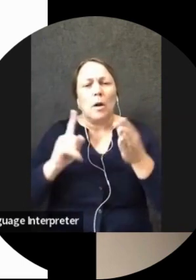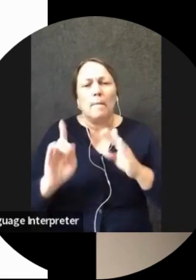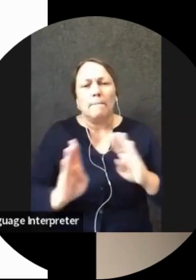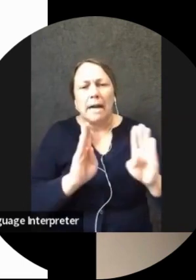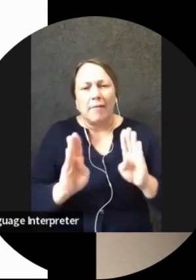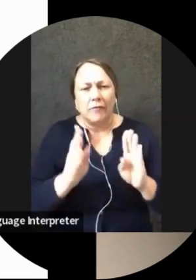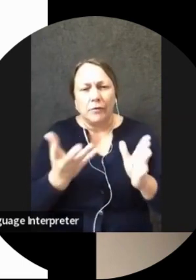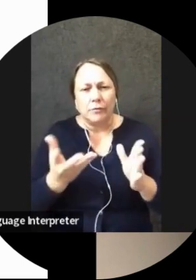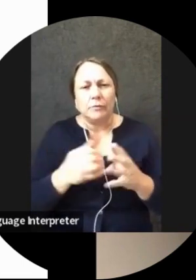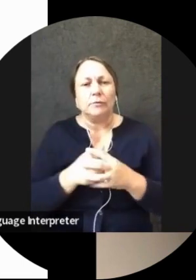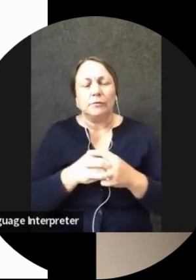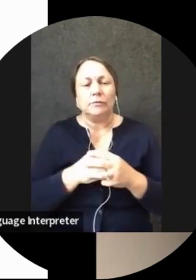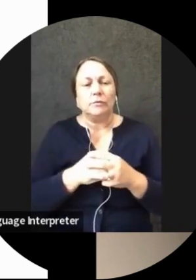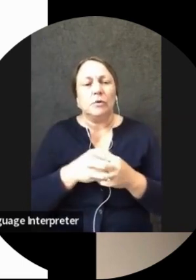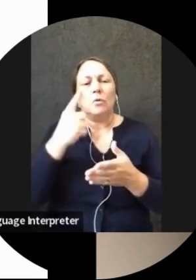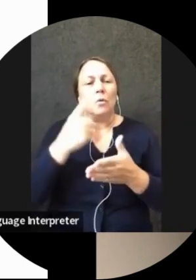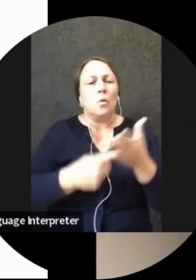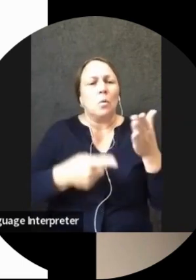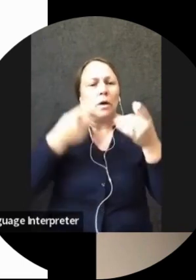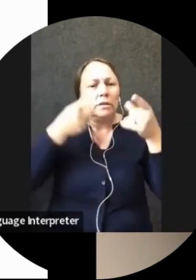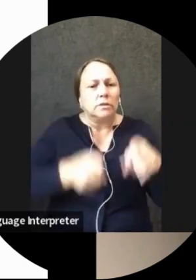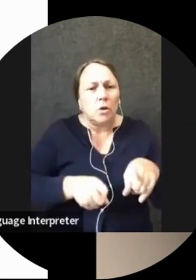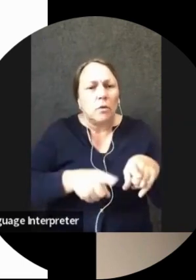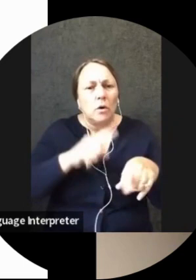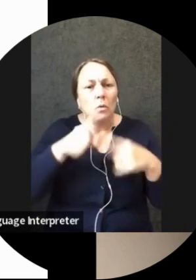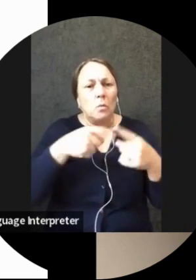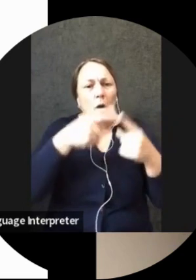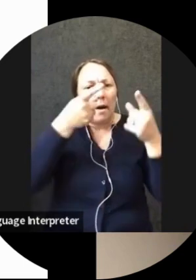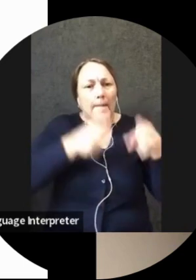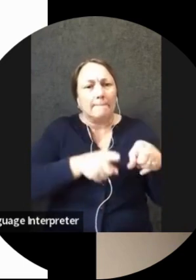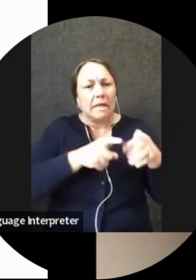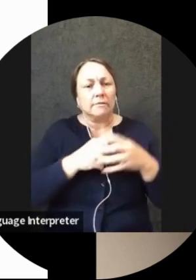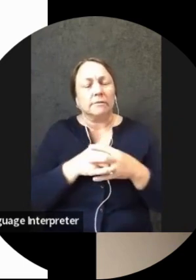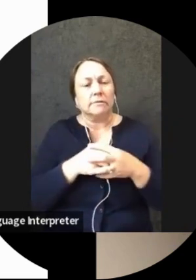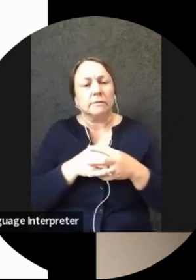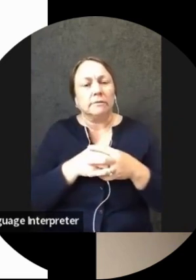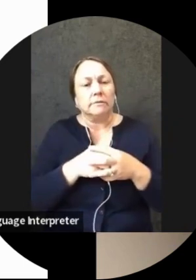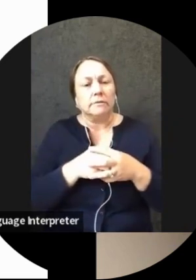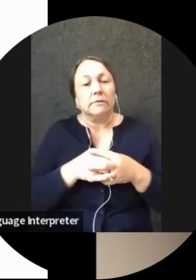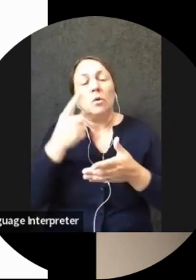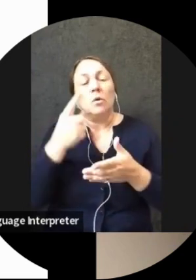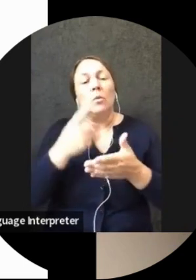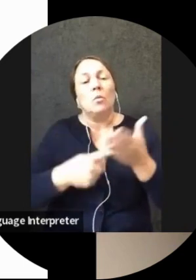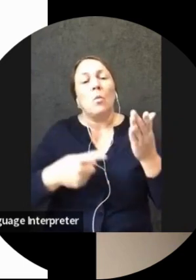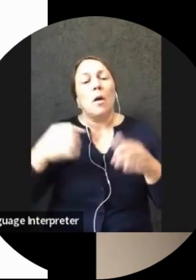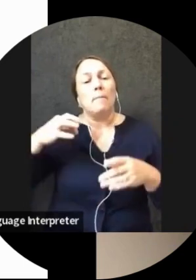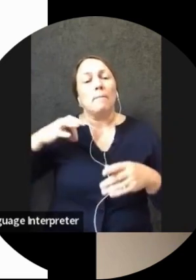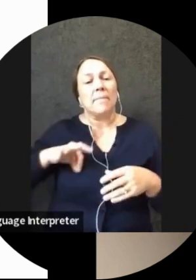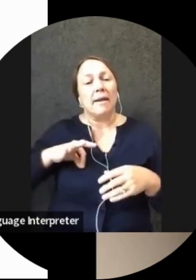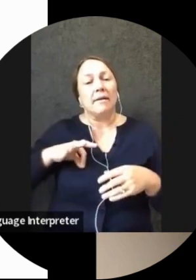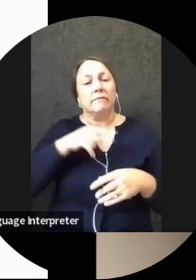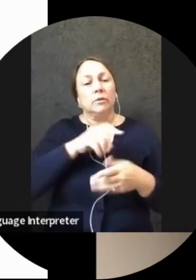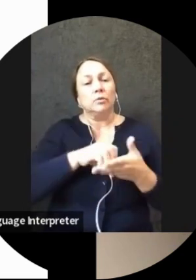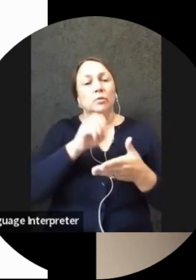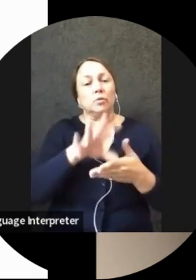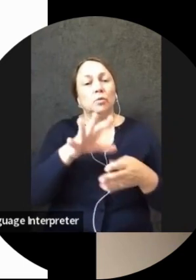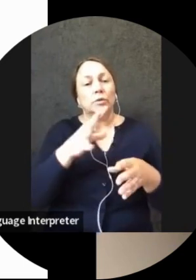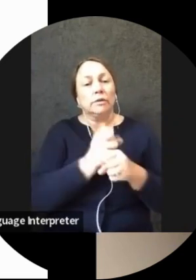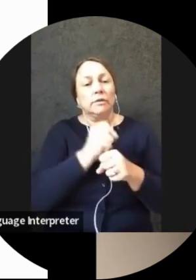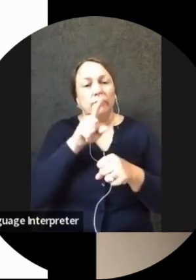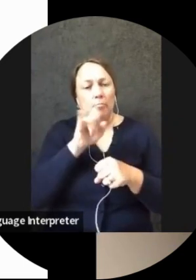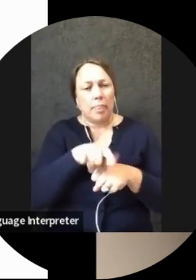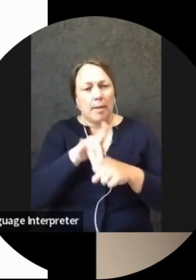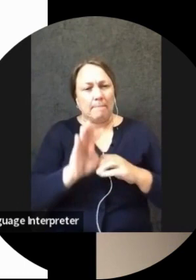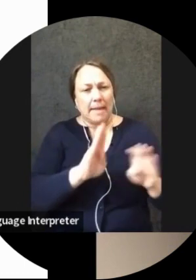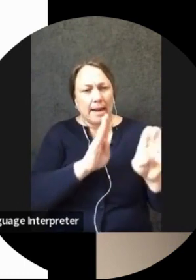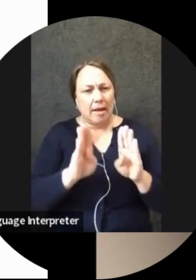is, what's occurring when the behavior happens, and what benefit the student gets from the behavior, whether